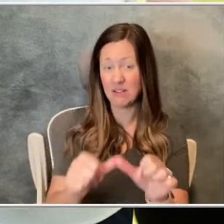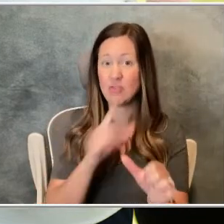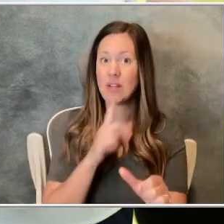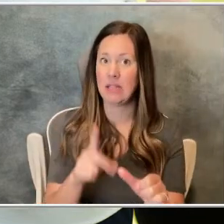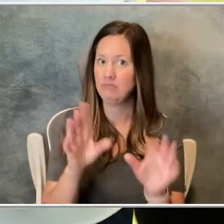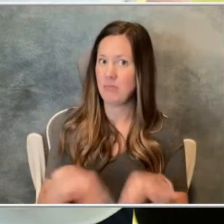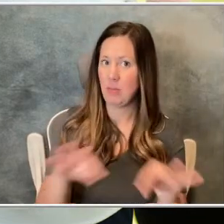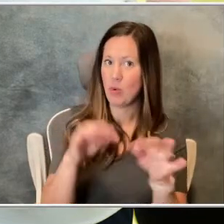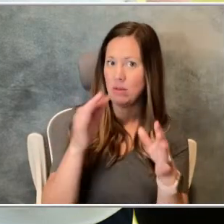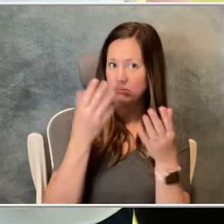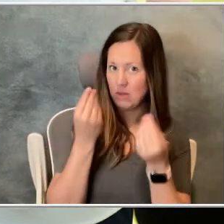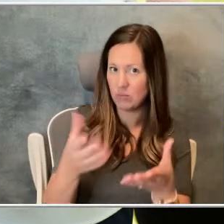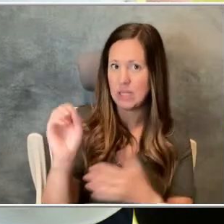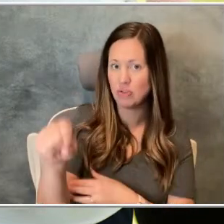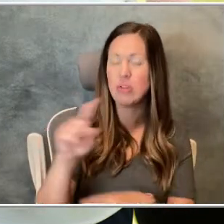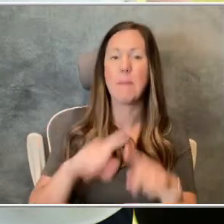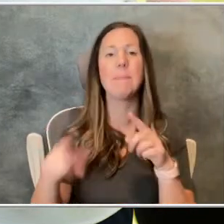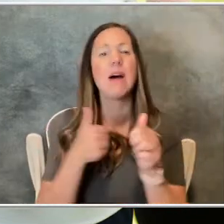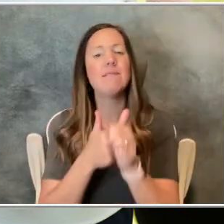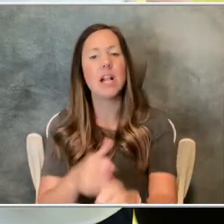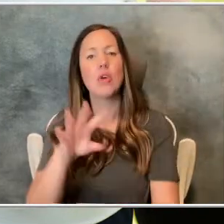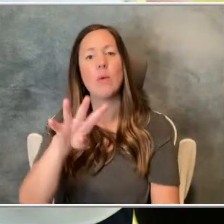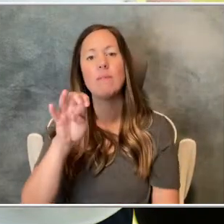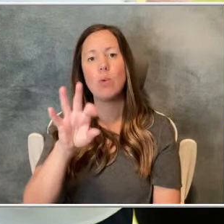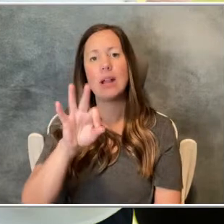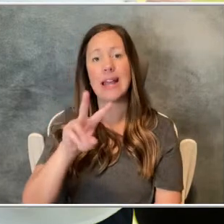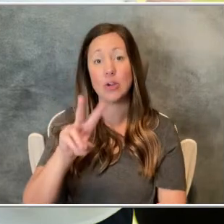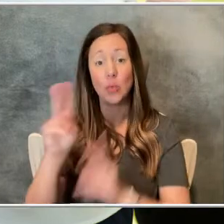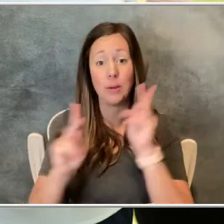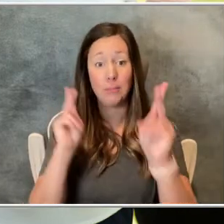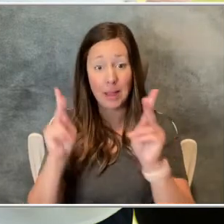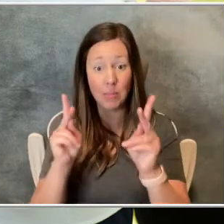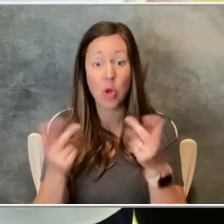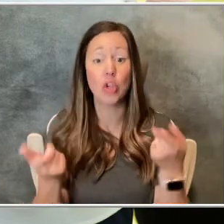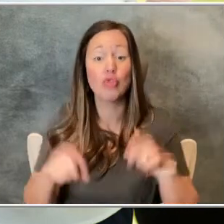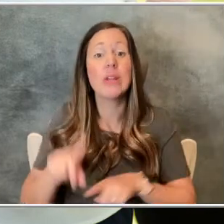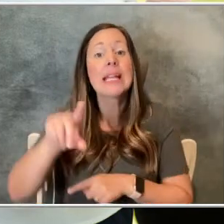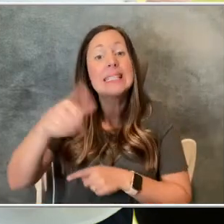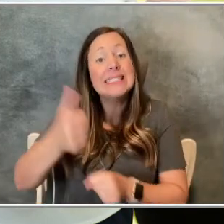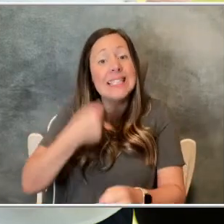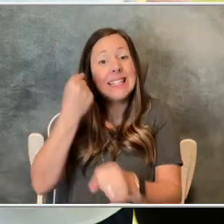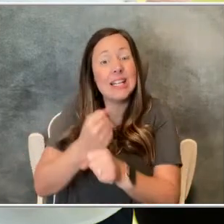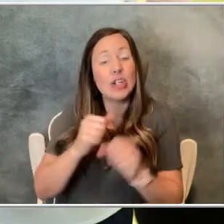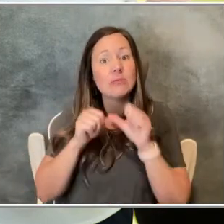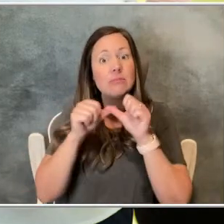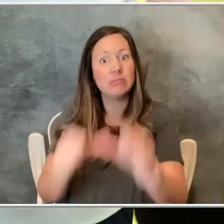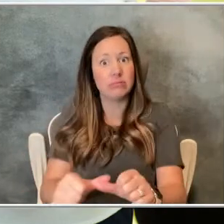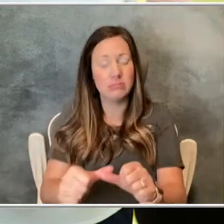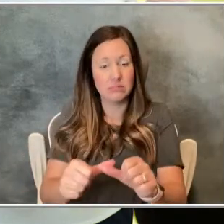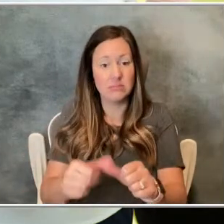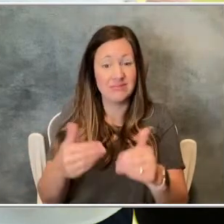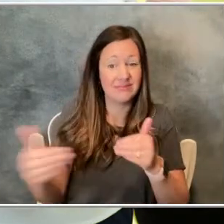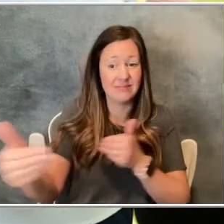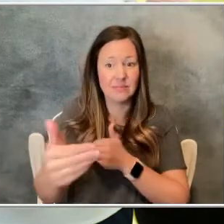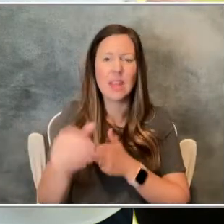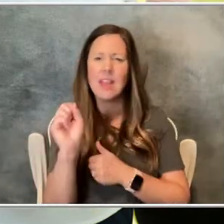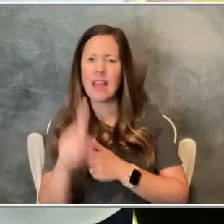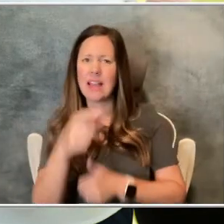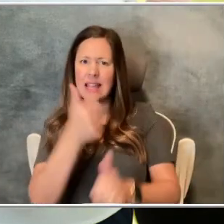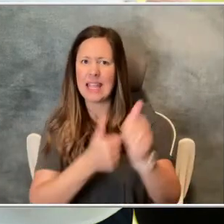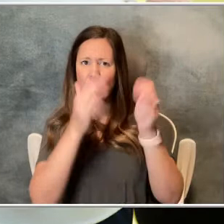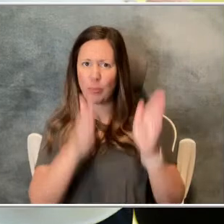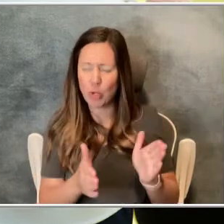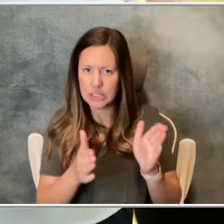did. They followed 492 people over 10 years. Researchers asked each person a specific